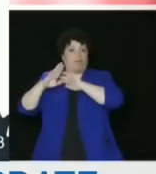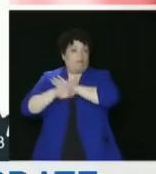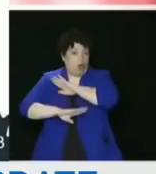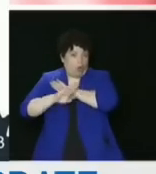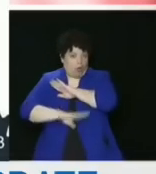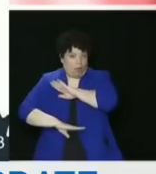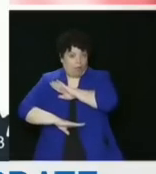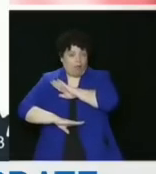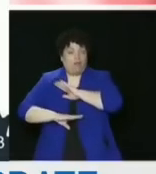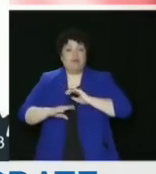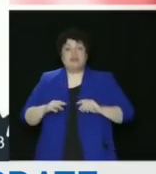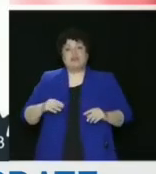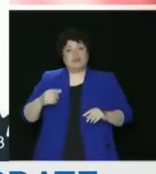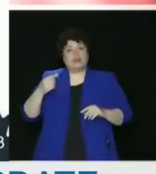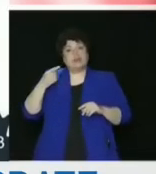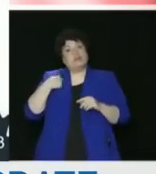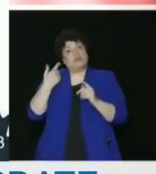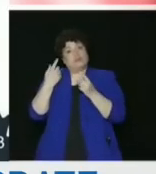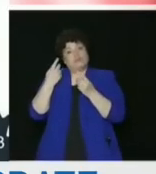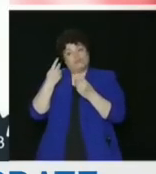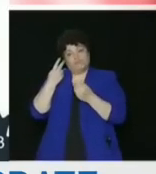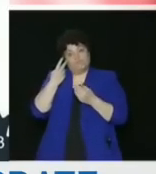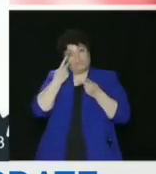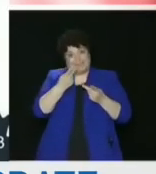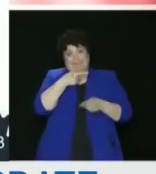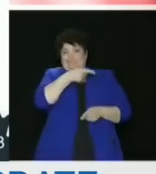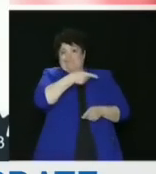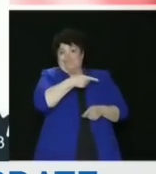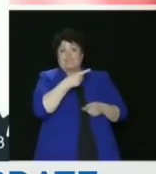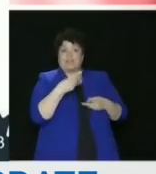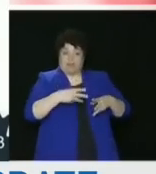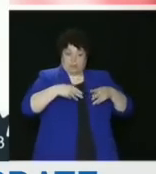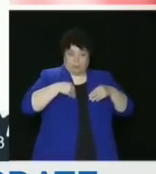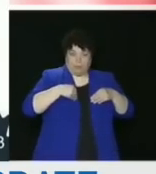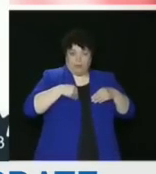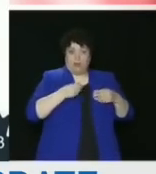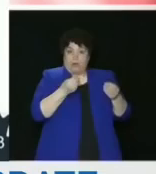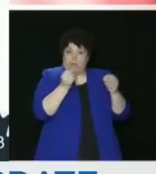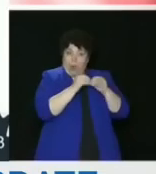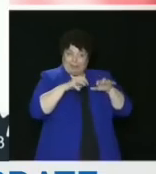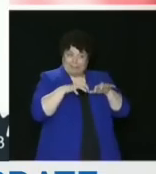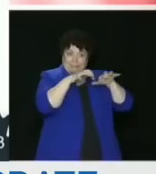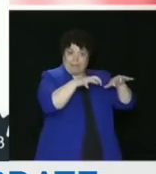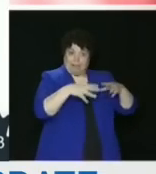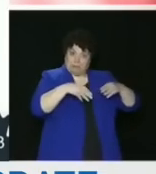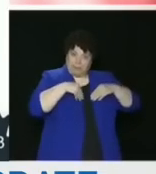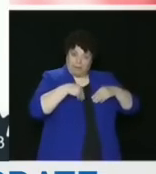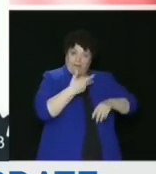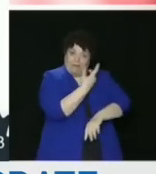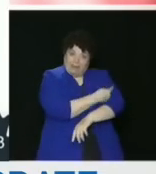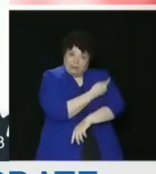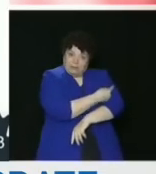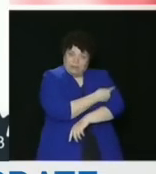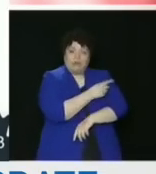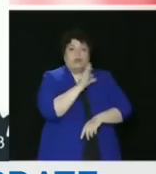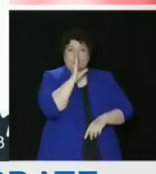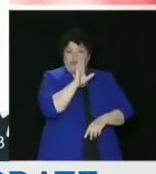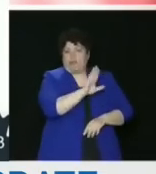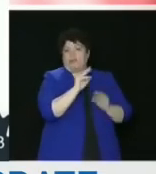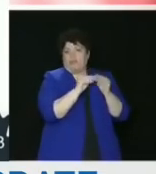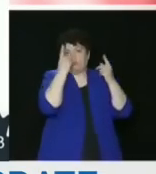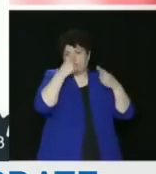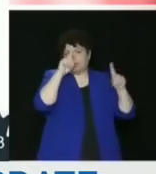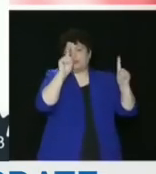model demonstrates that achieving high vaccine uptake is crucial. The more people that get vaccinated, the safer it will be to